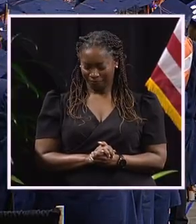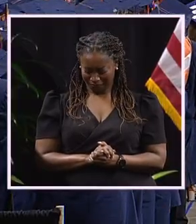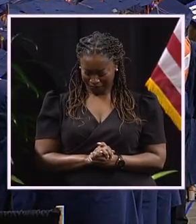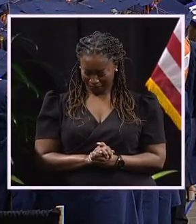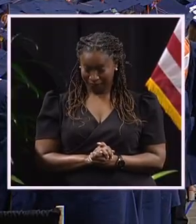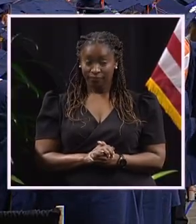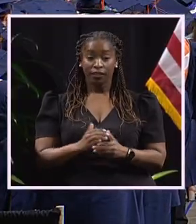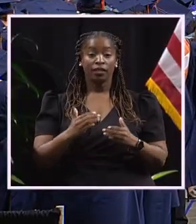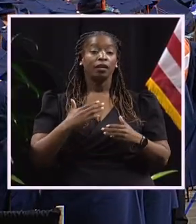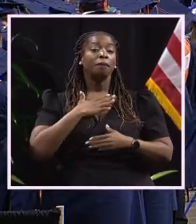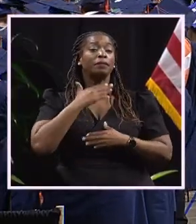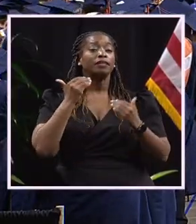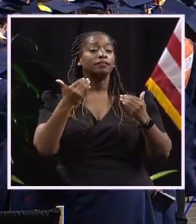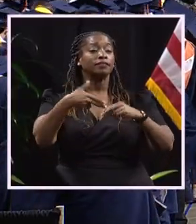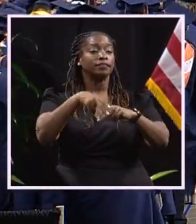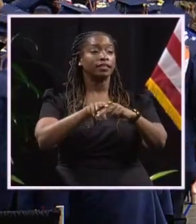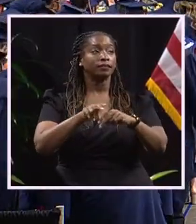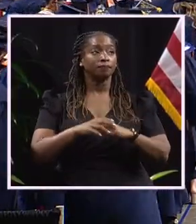Please be seated.